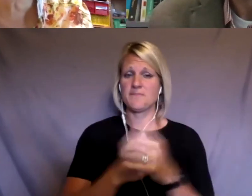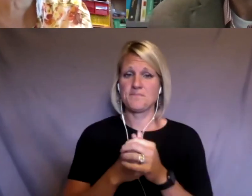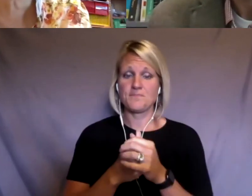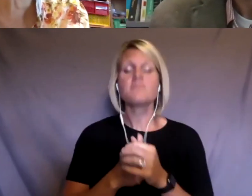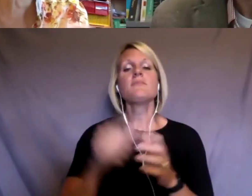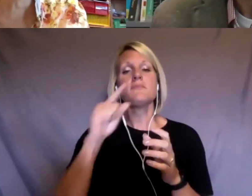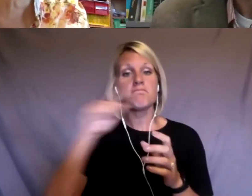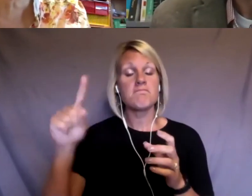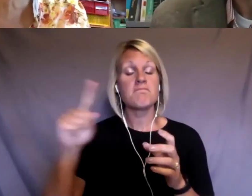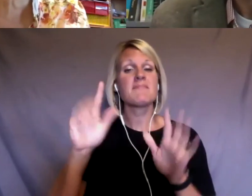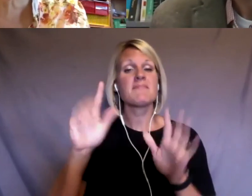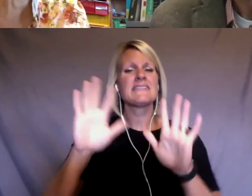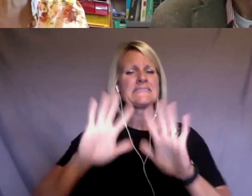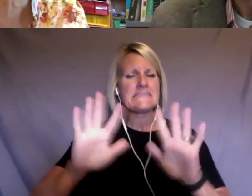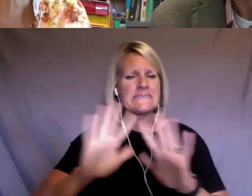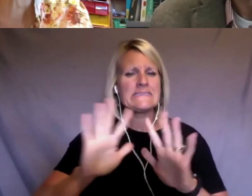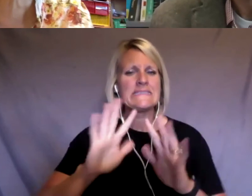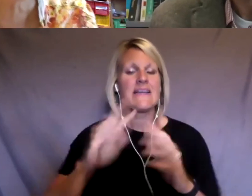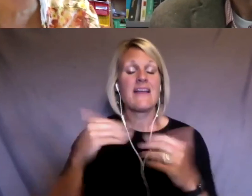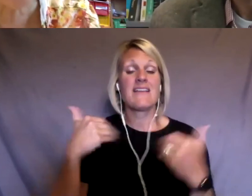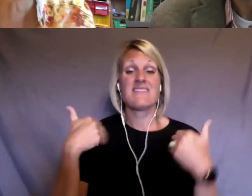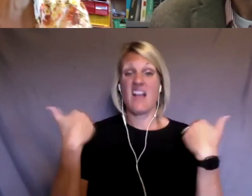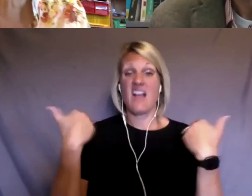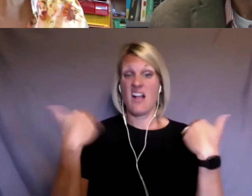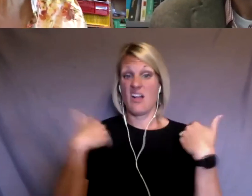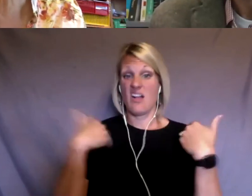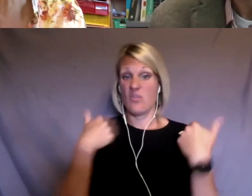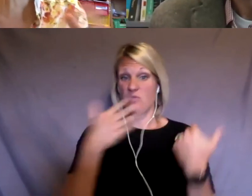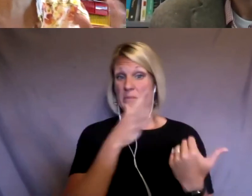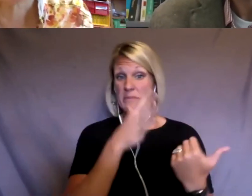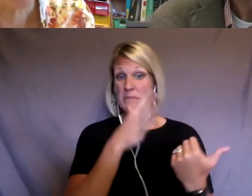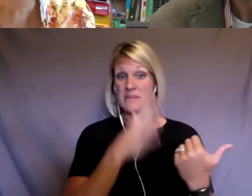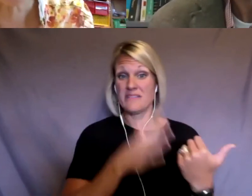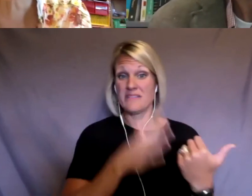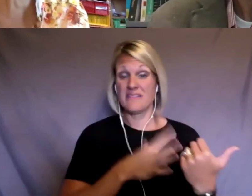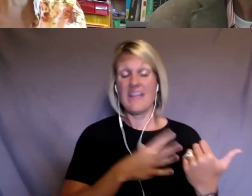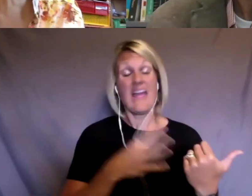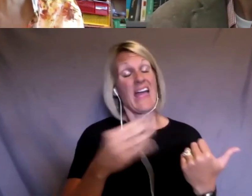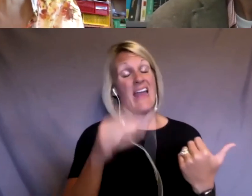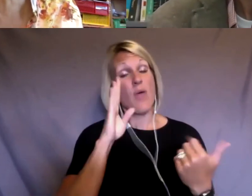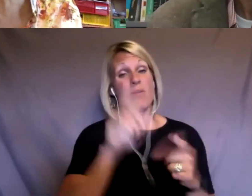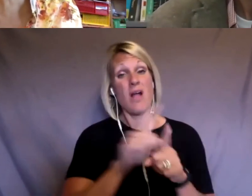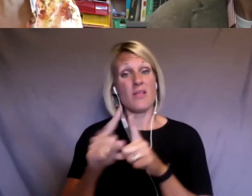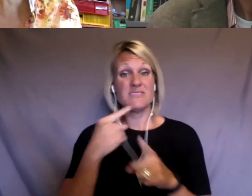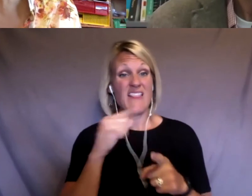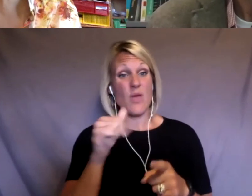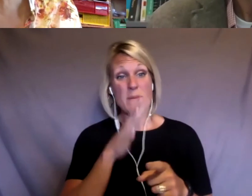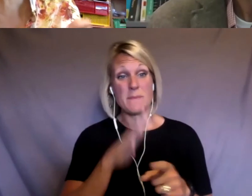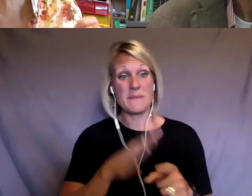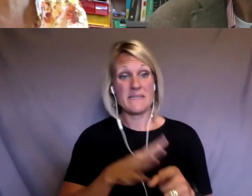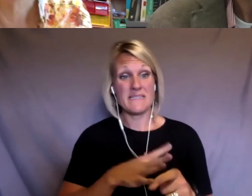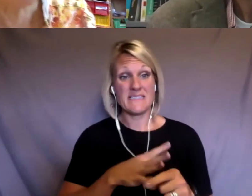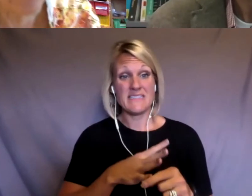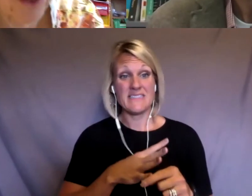young women, and I would also say, because women, transgender people,